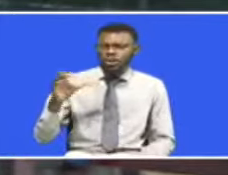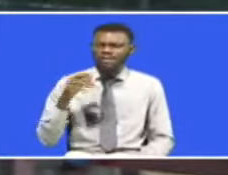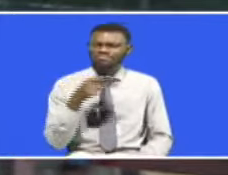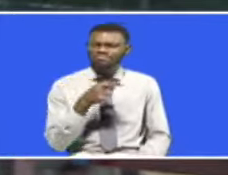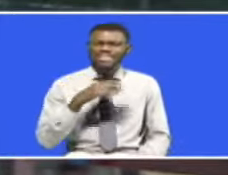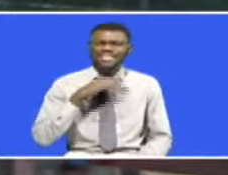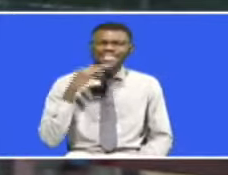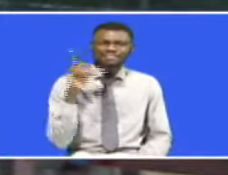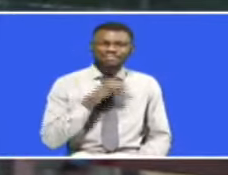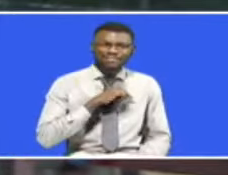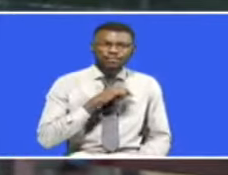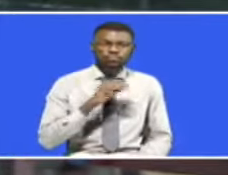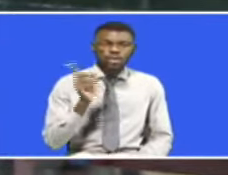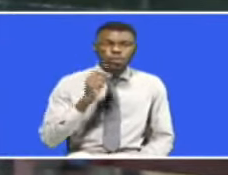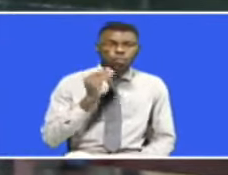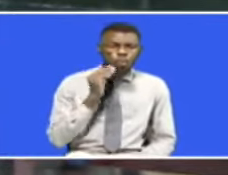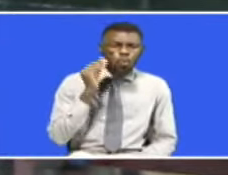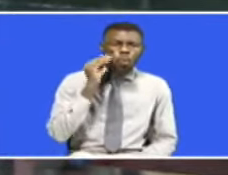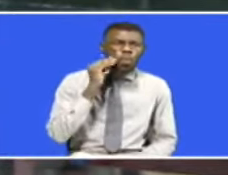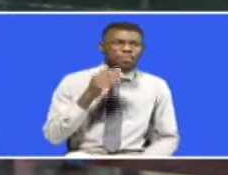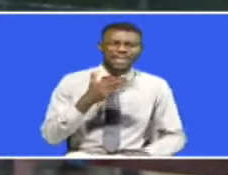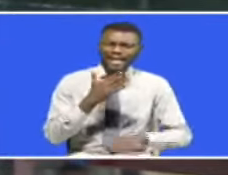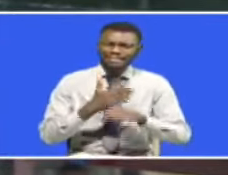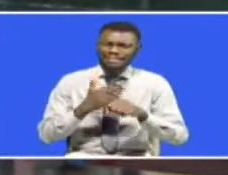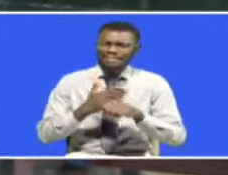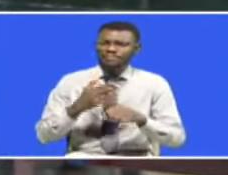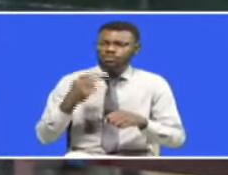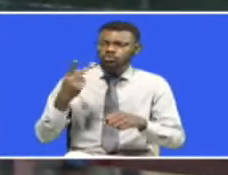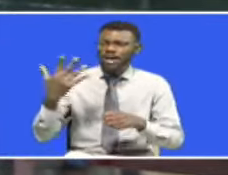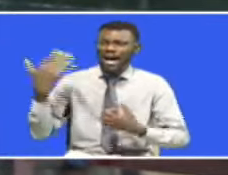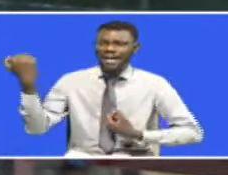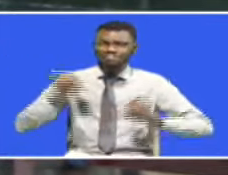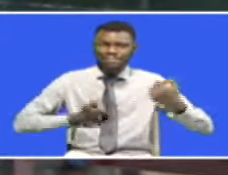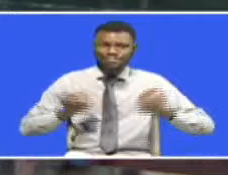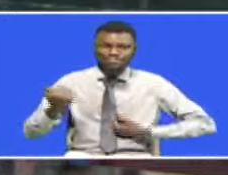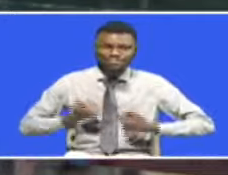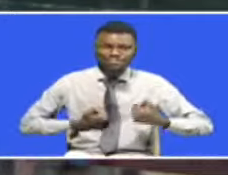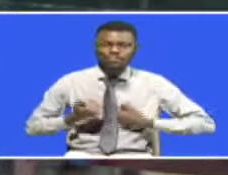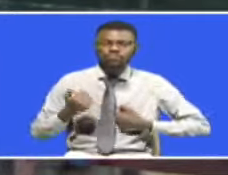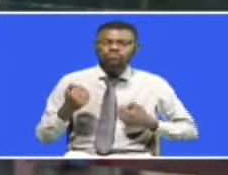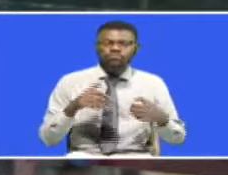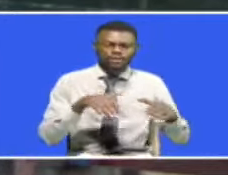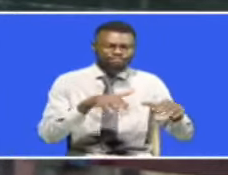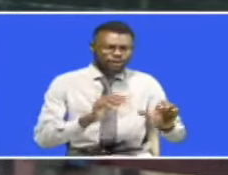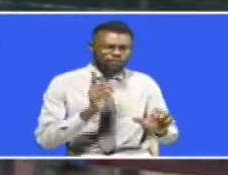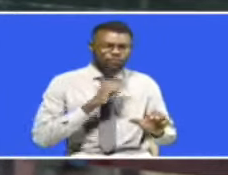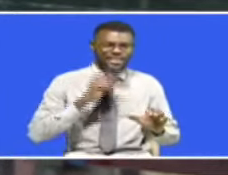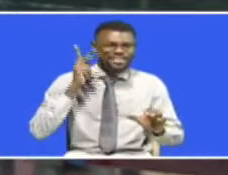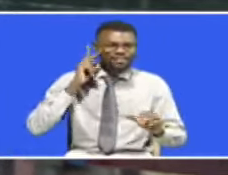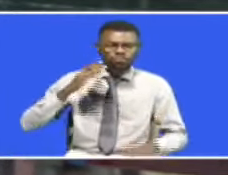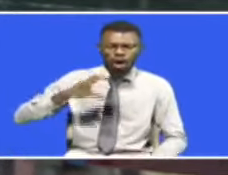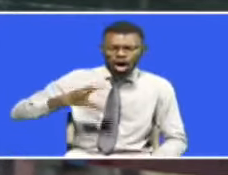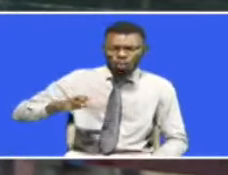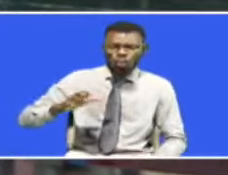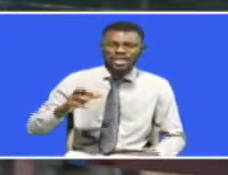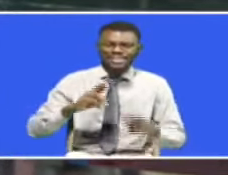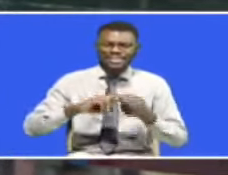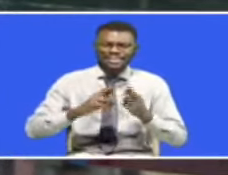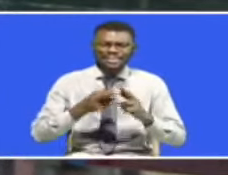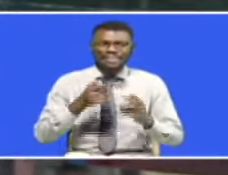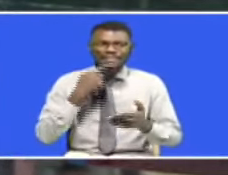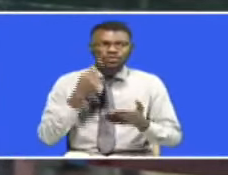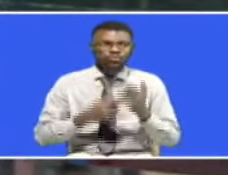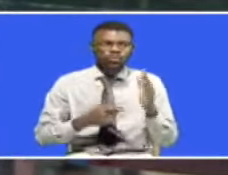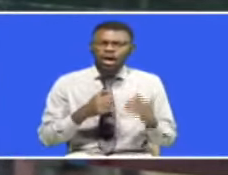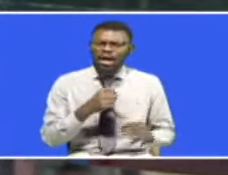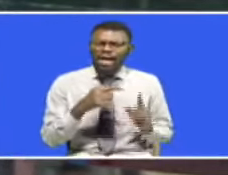Dead in his Nairobi home with 21 stab wounds, was laid to rest at his home in Kisii County today, with relatives claiming there was more